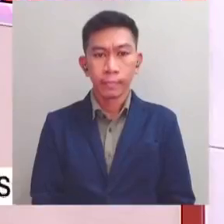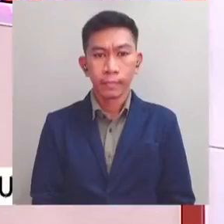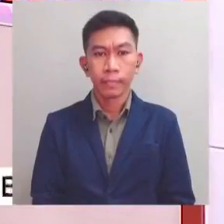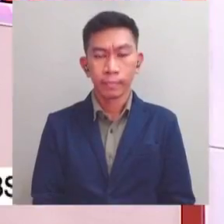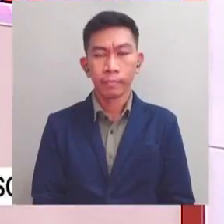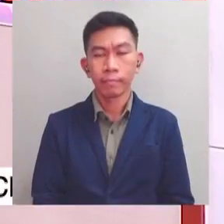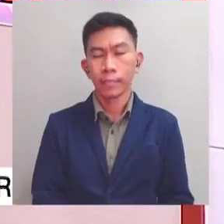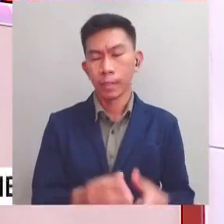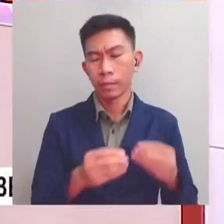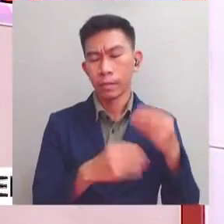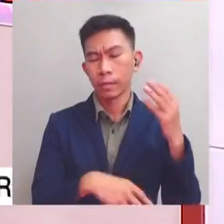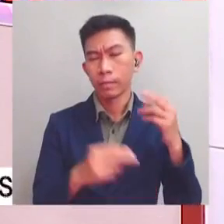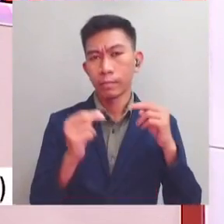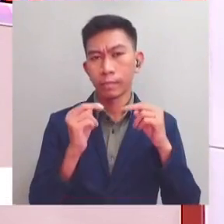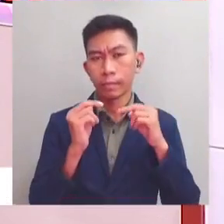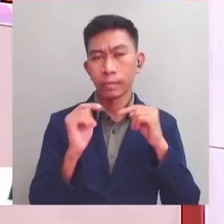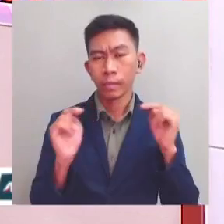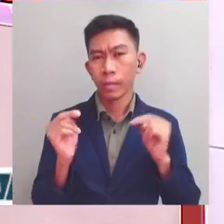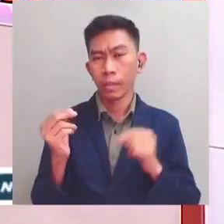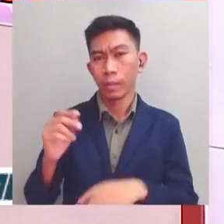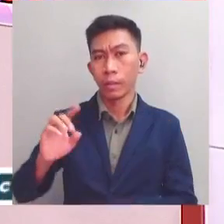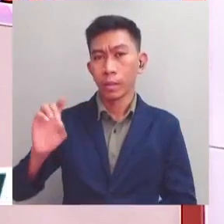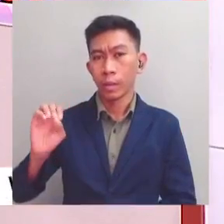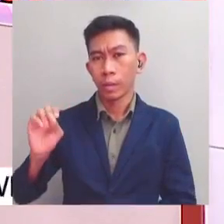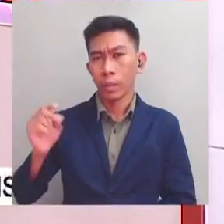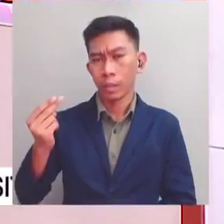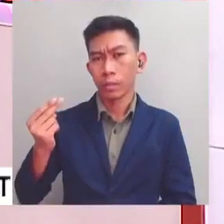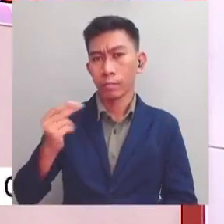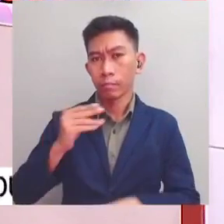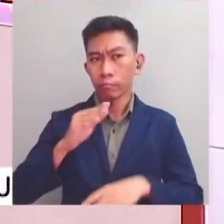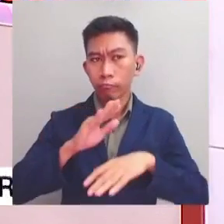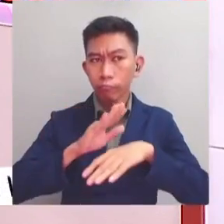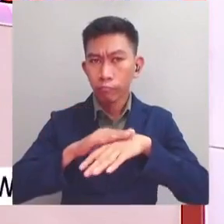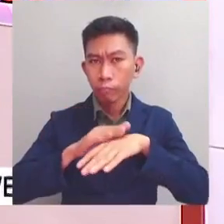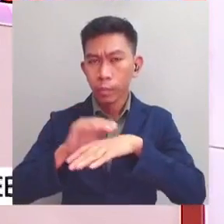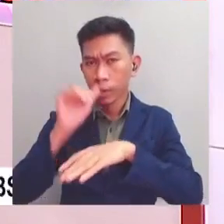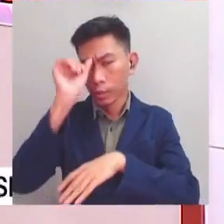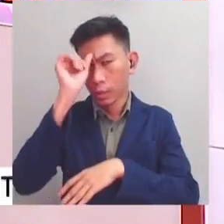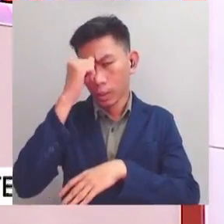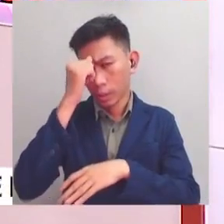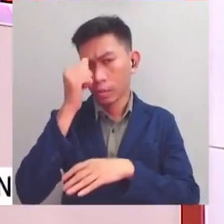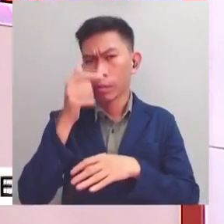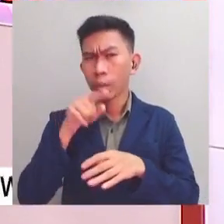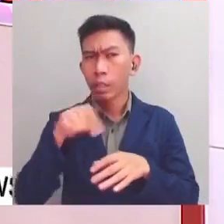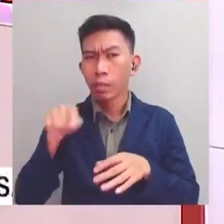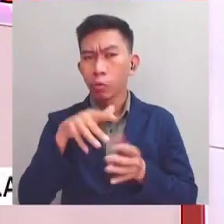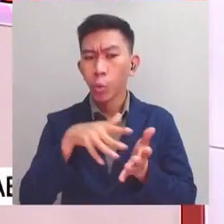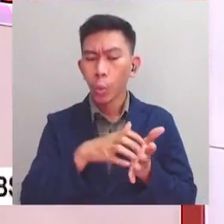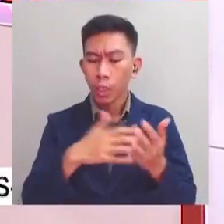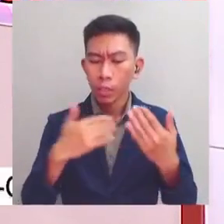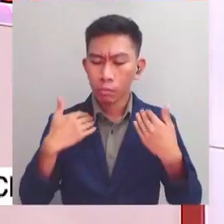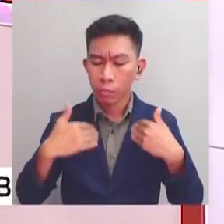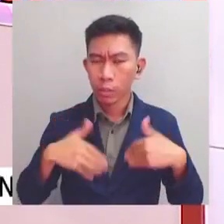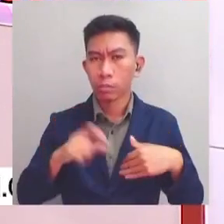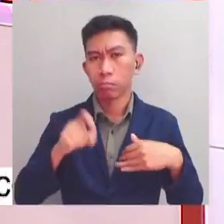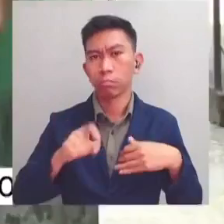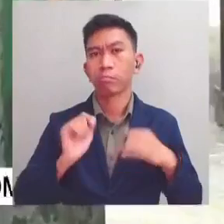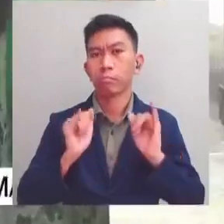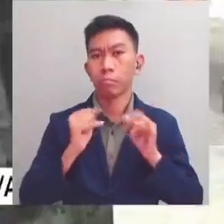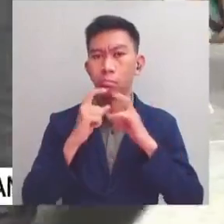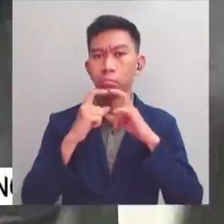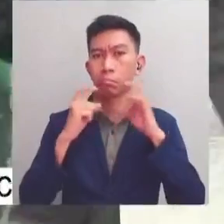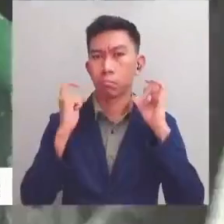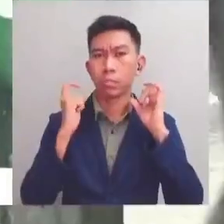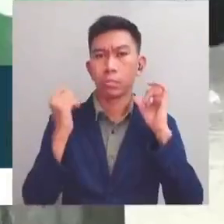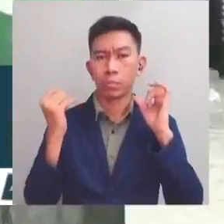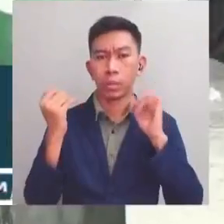So the Philippine Health Department reminds vulnerable individuals to continue wearing face masks despite the lifting of the state of public health